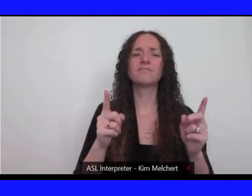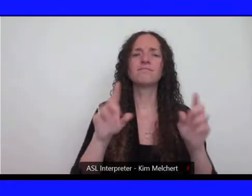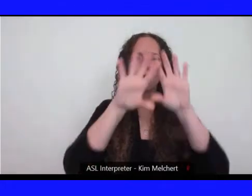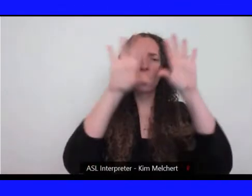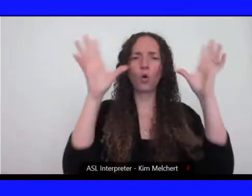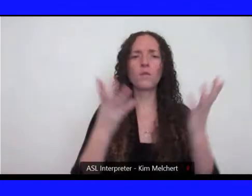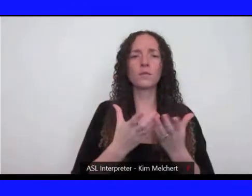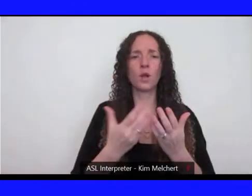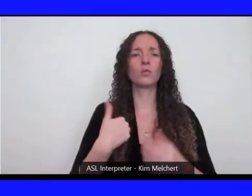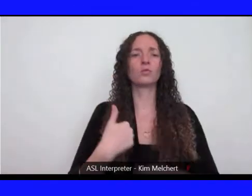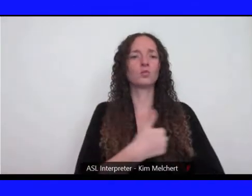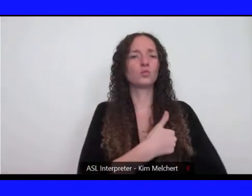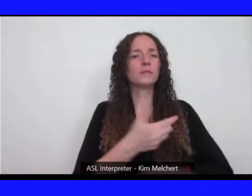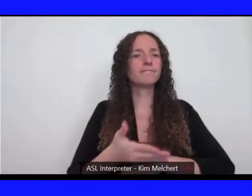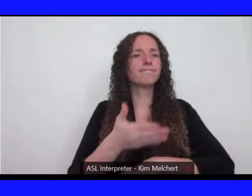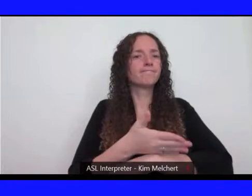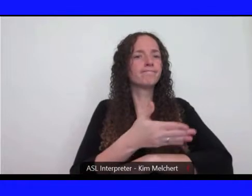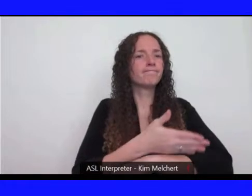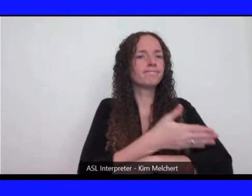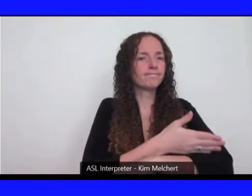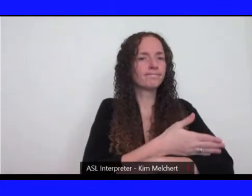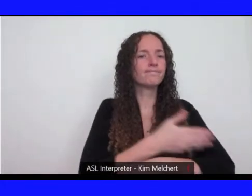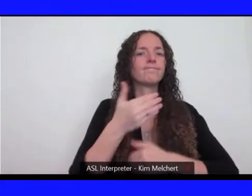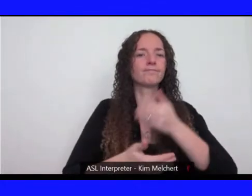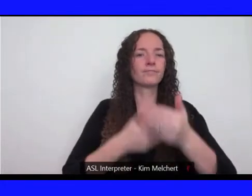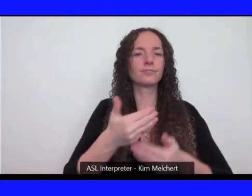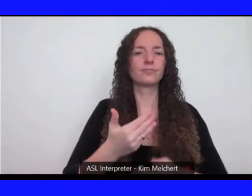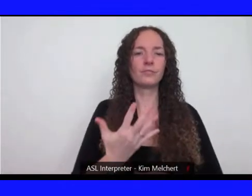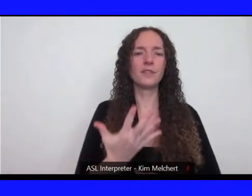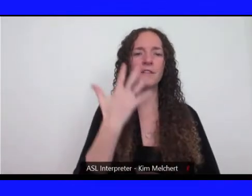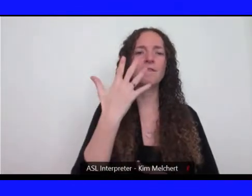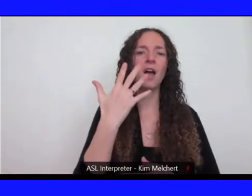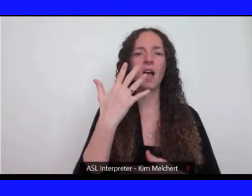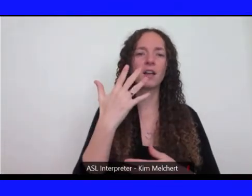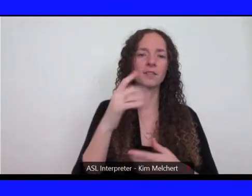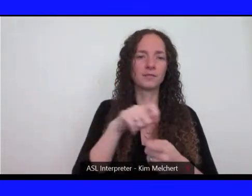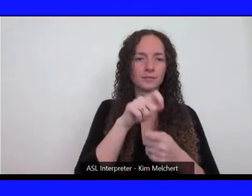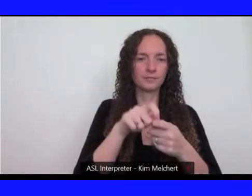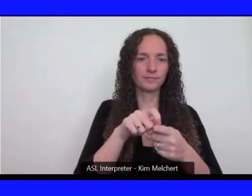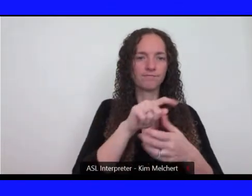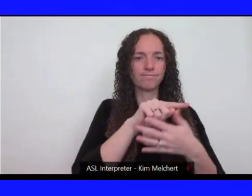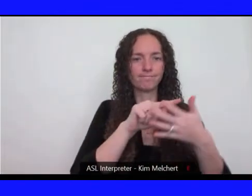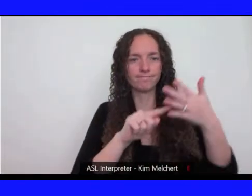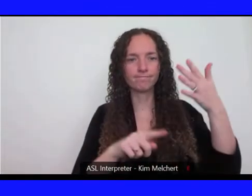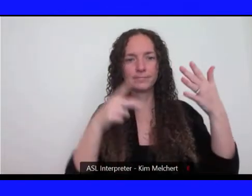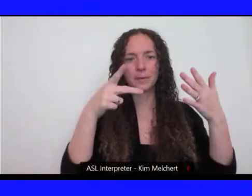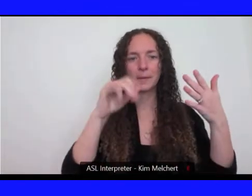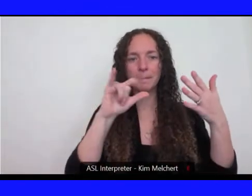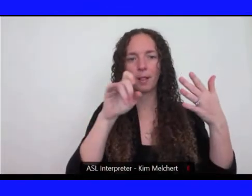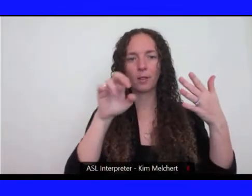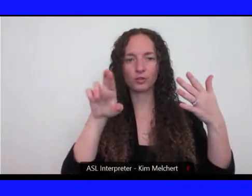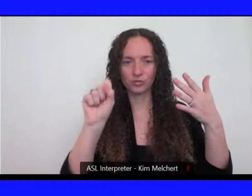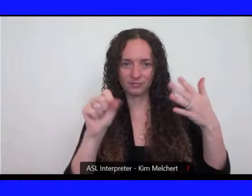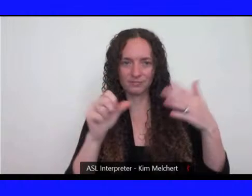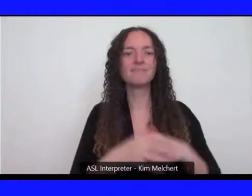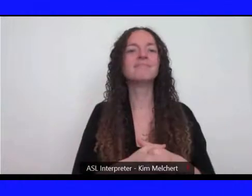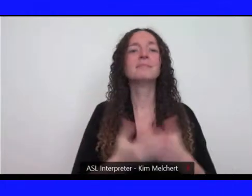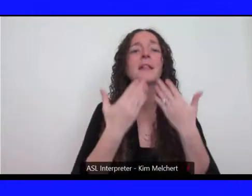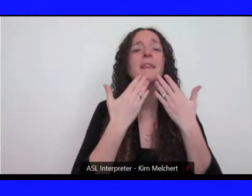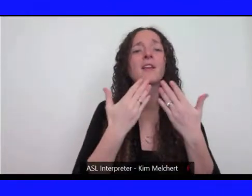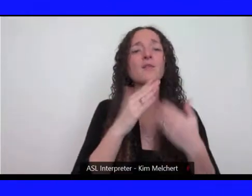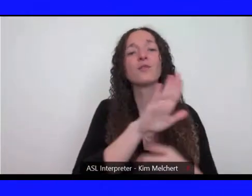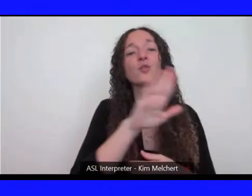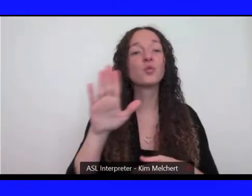Thank you, Matt. Jose, any overall questions or comments? No, thank you. Dr. Katz, any